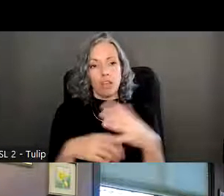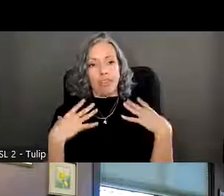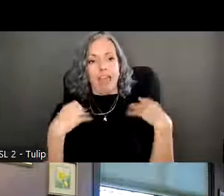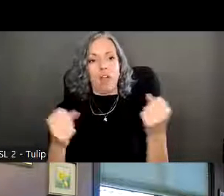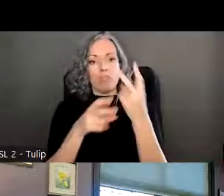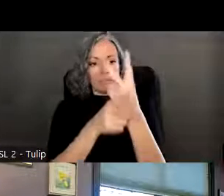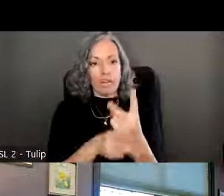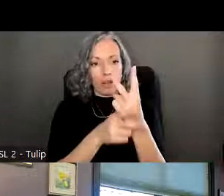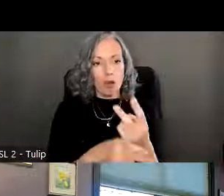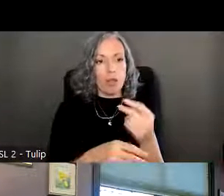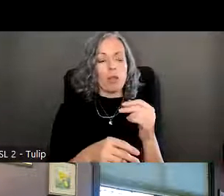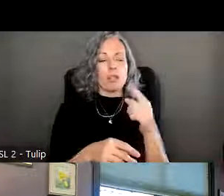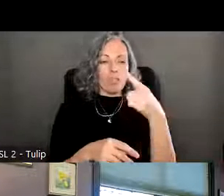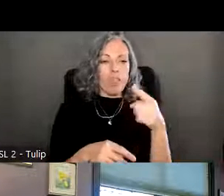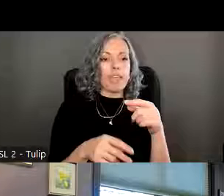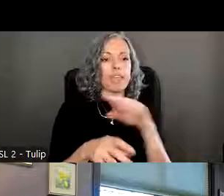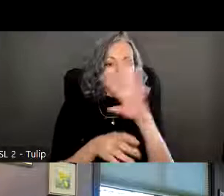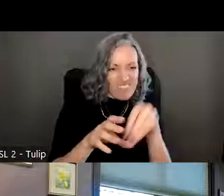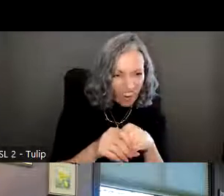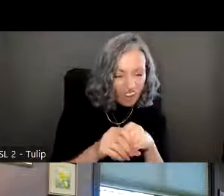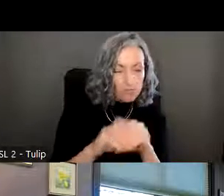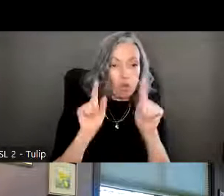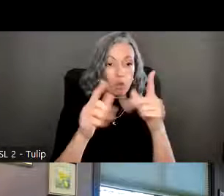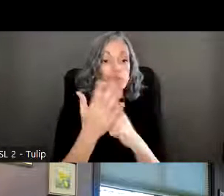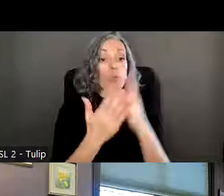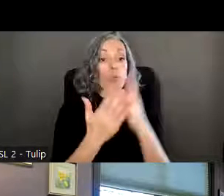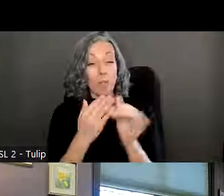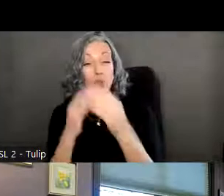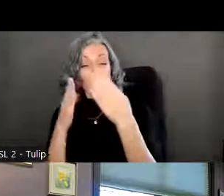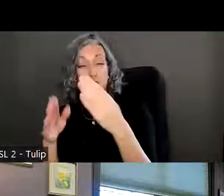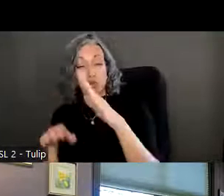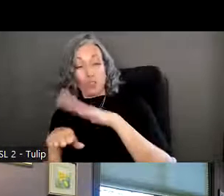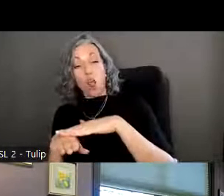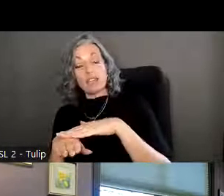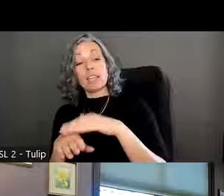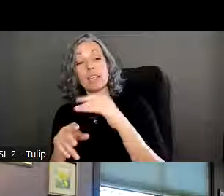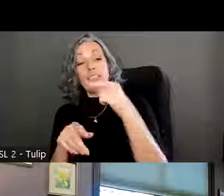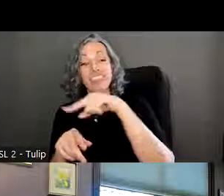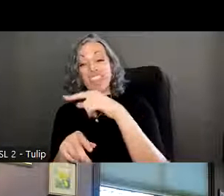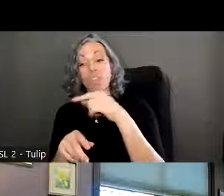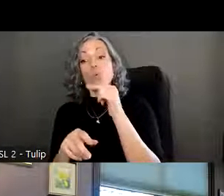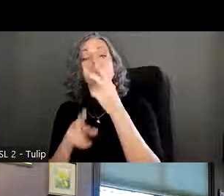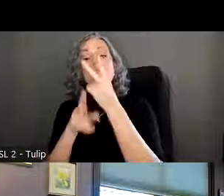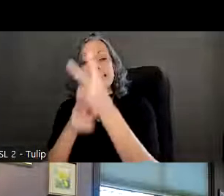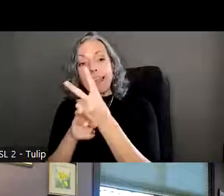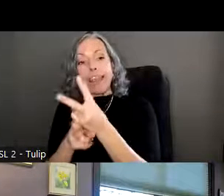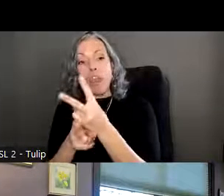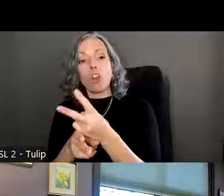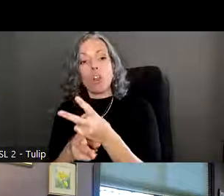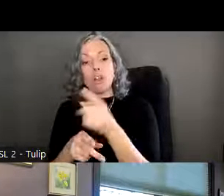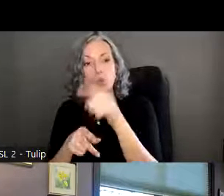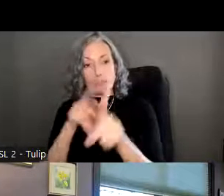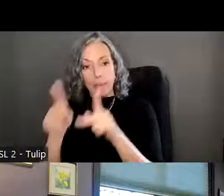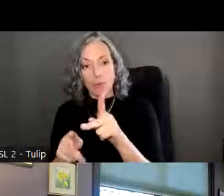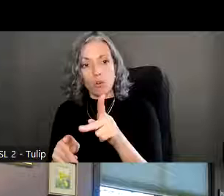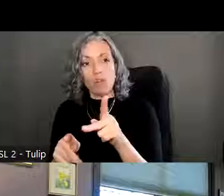We focus on both the wellness of the participant attending our programs and also the wellness of the caregivers, and preventing the decline of their abilities